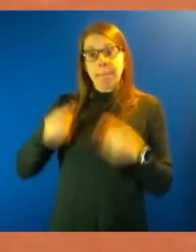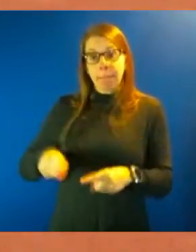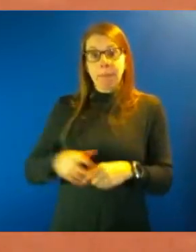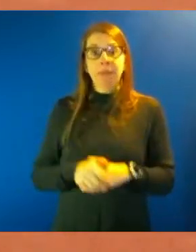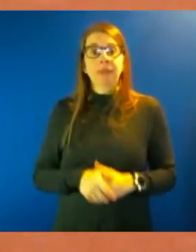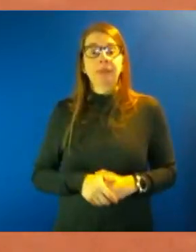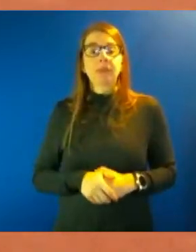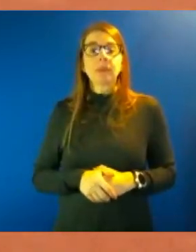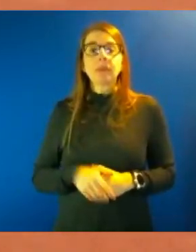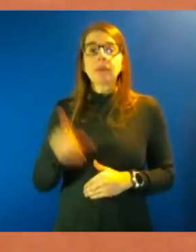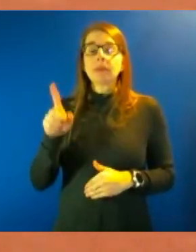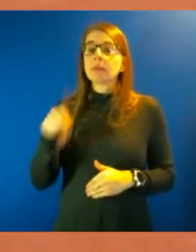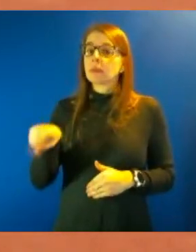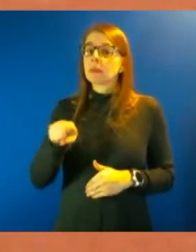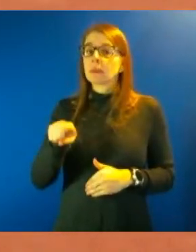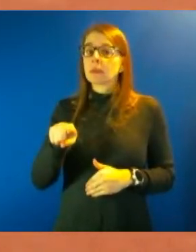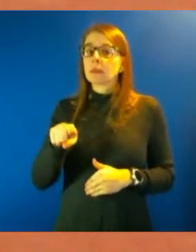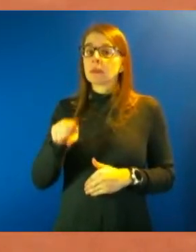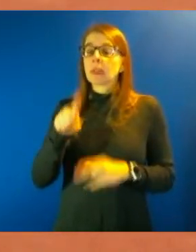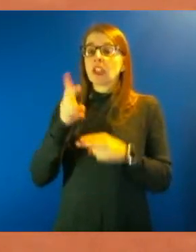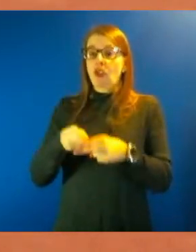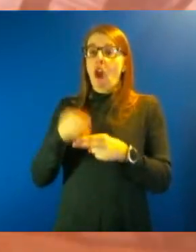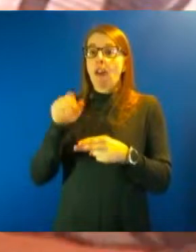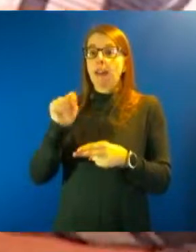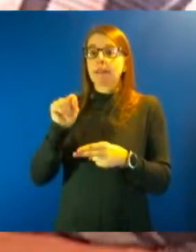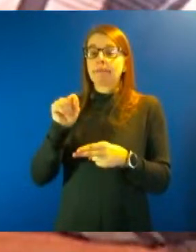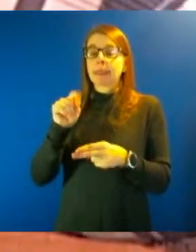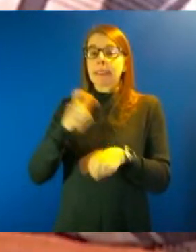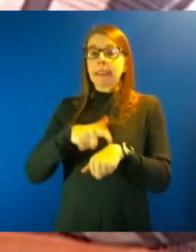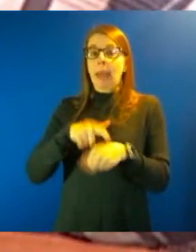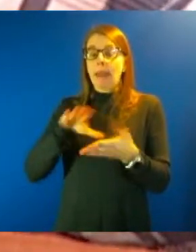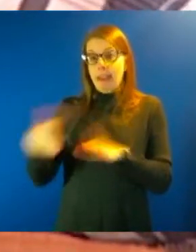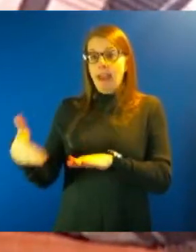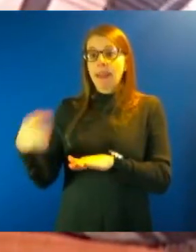had to call it his time of death.